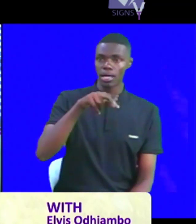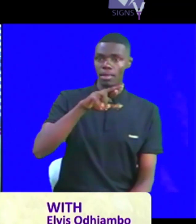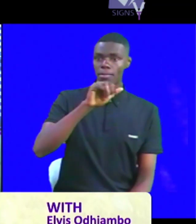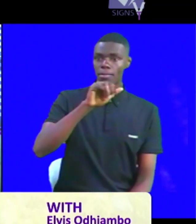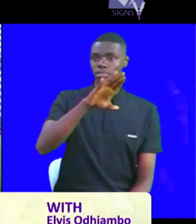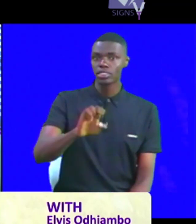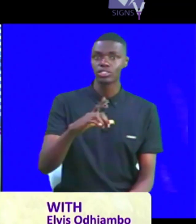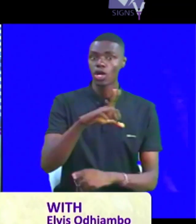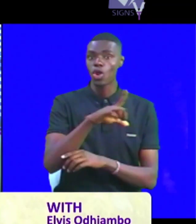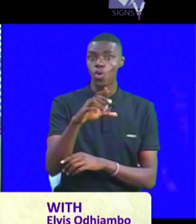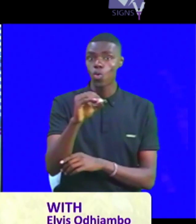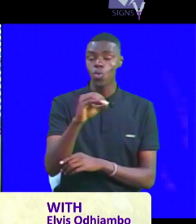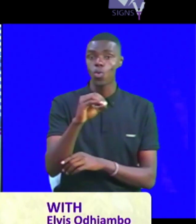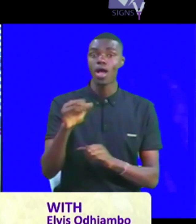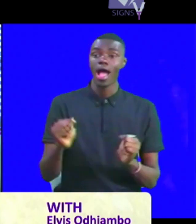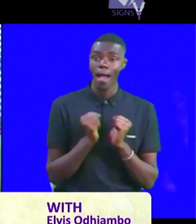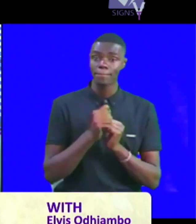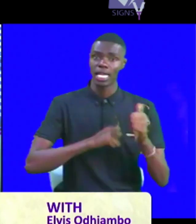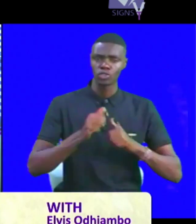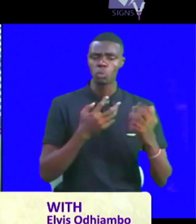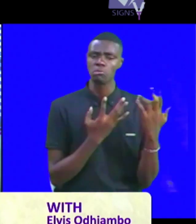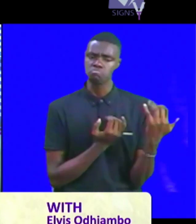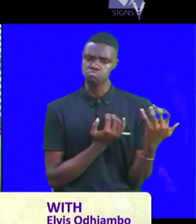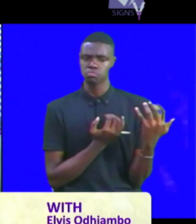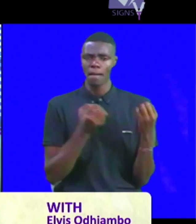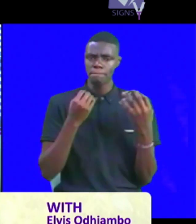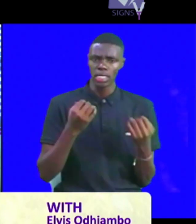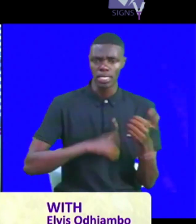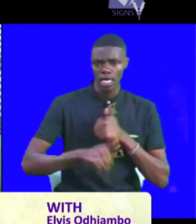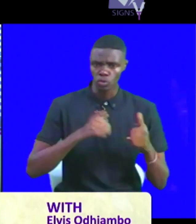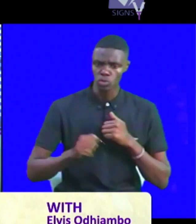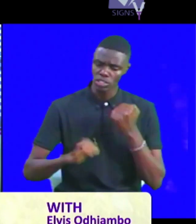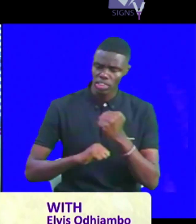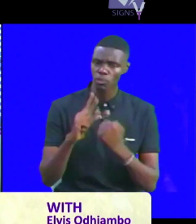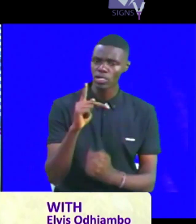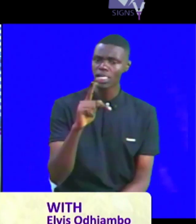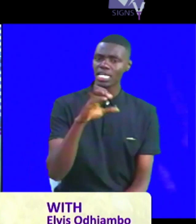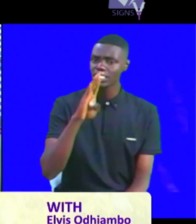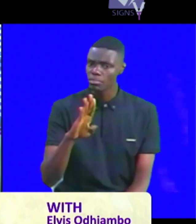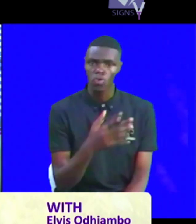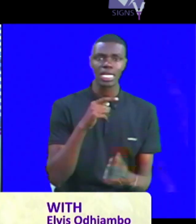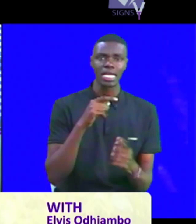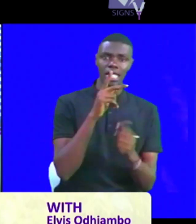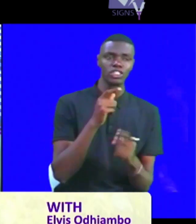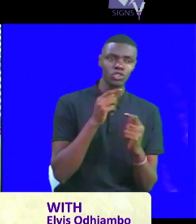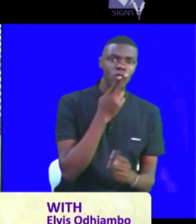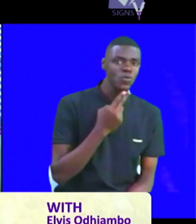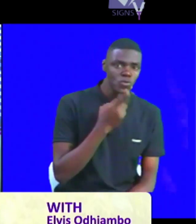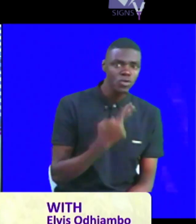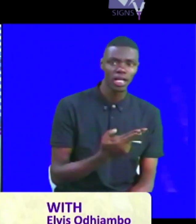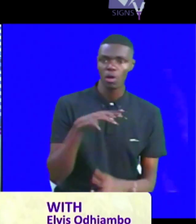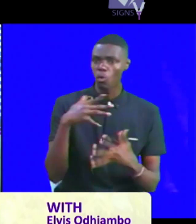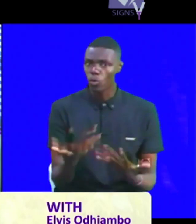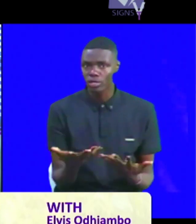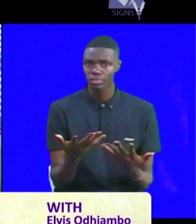Louis 7 happens, action you anticipate for a lot of action. Are you team KCB? Are you team Cabra